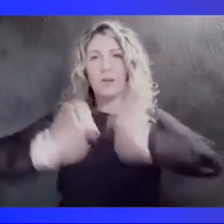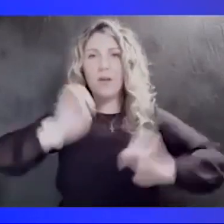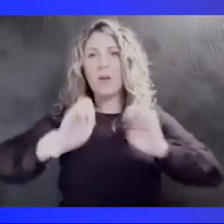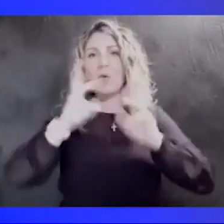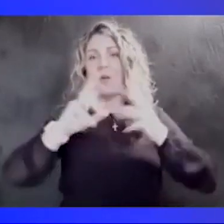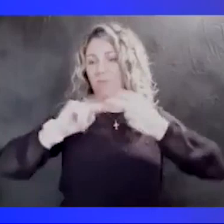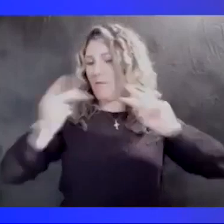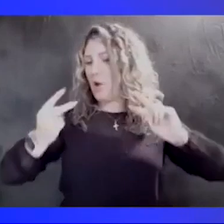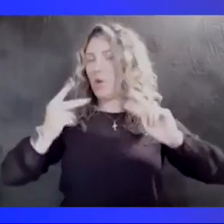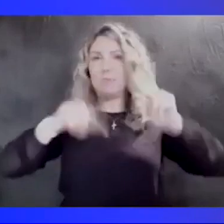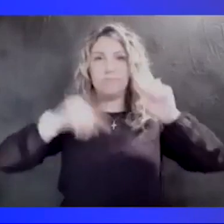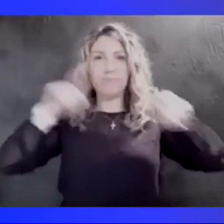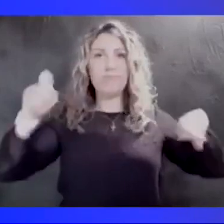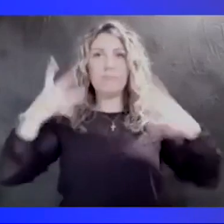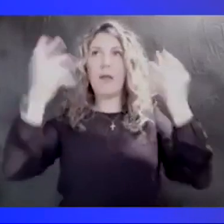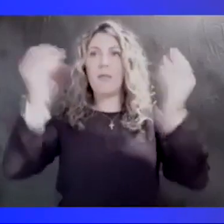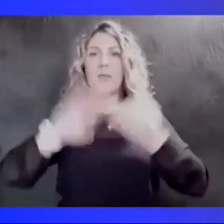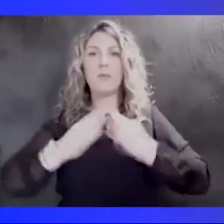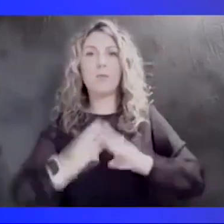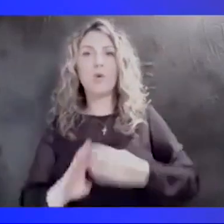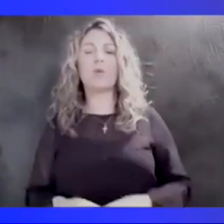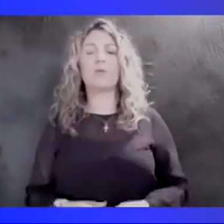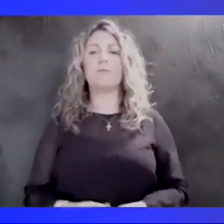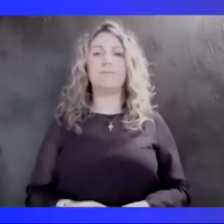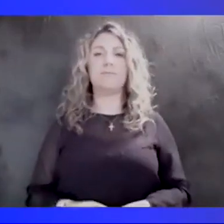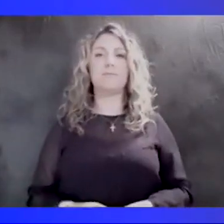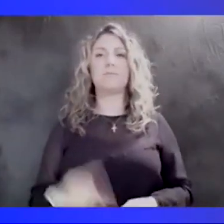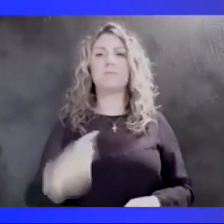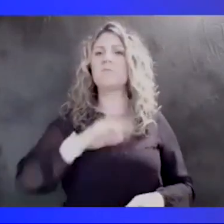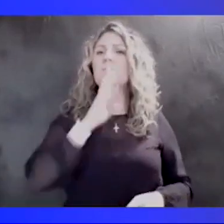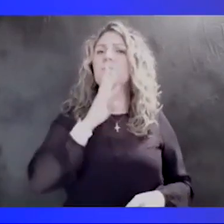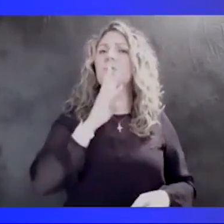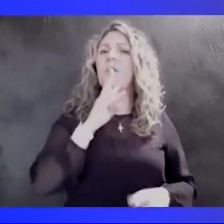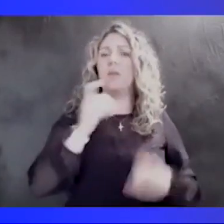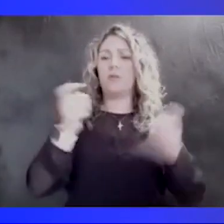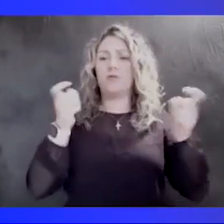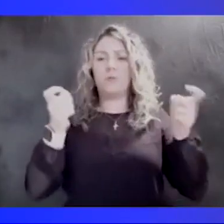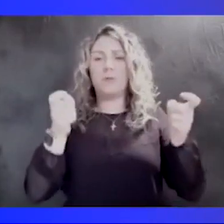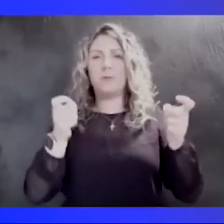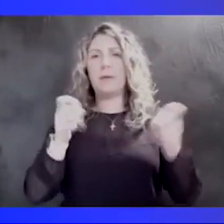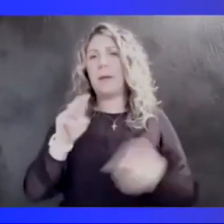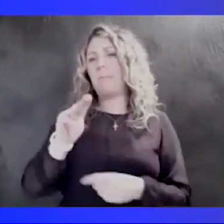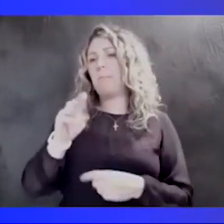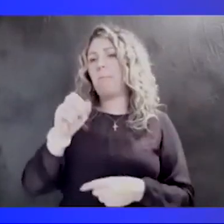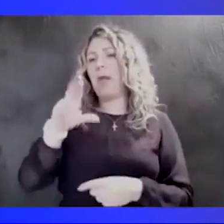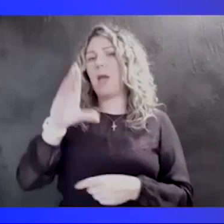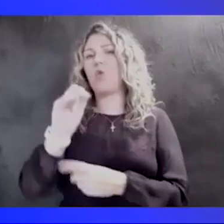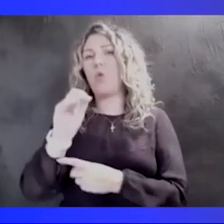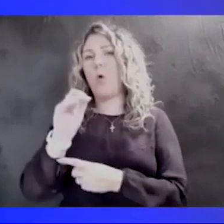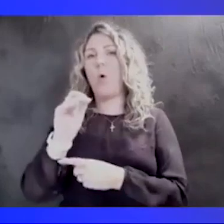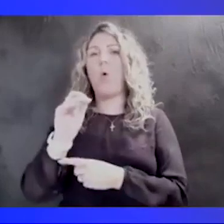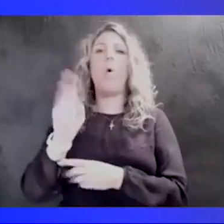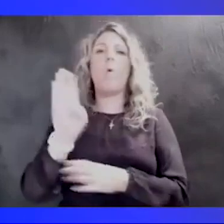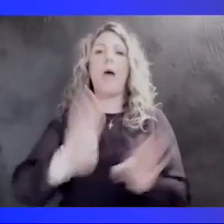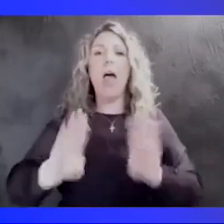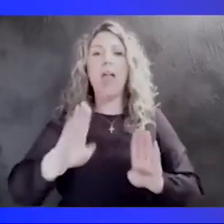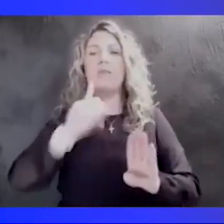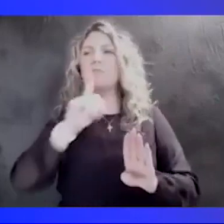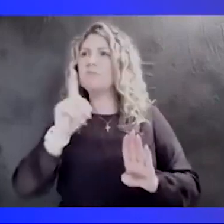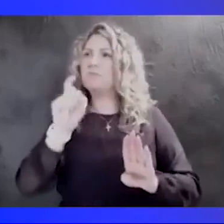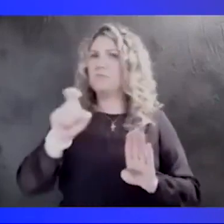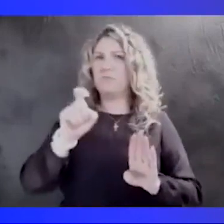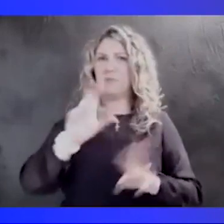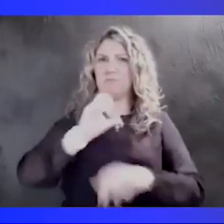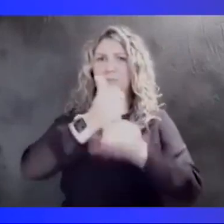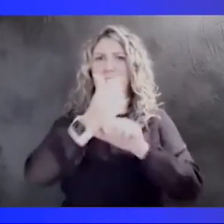community. We're talking now with our director of microbiology about should we establish a more random